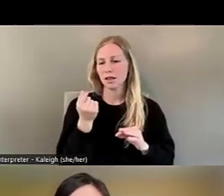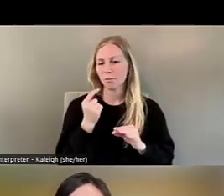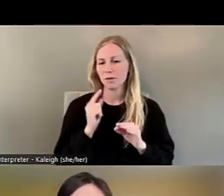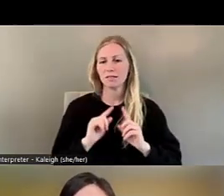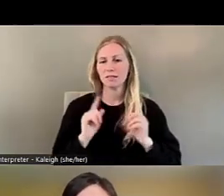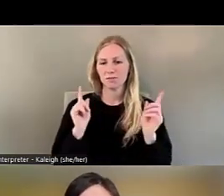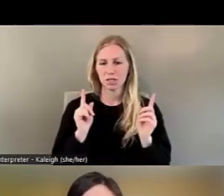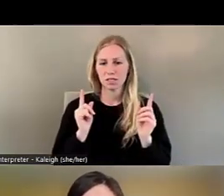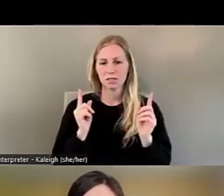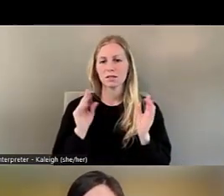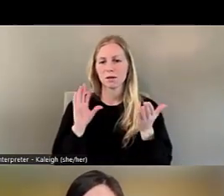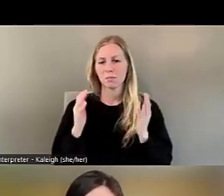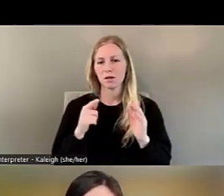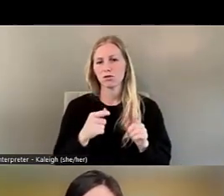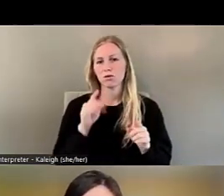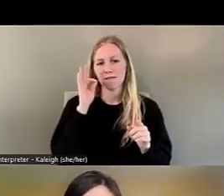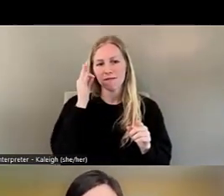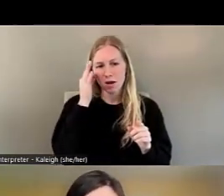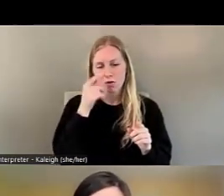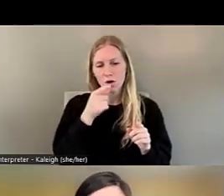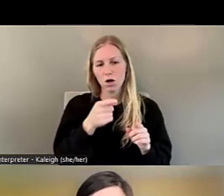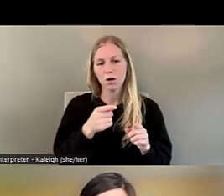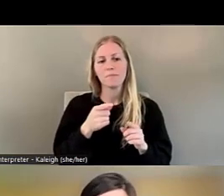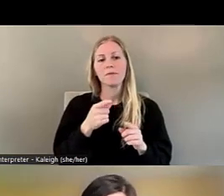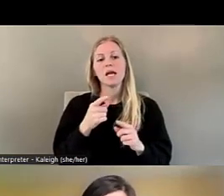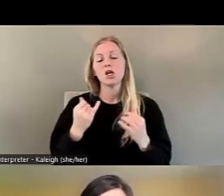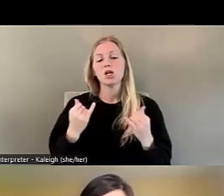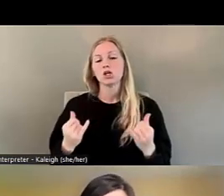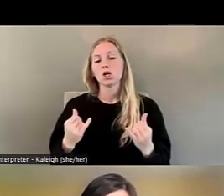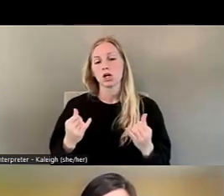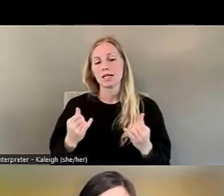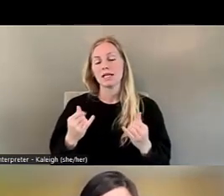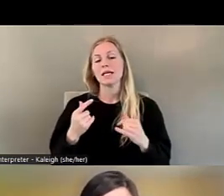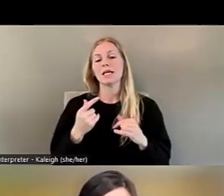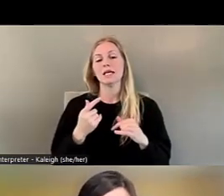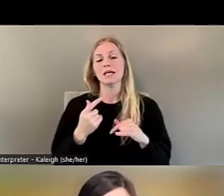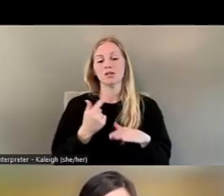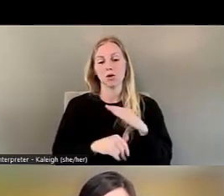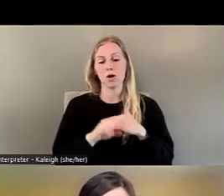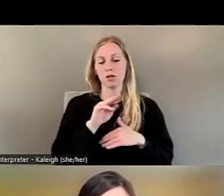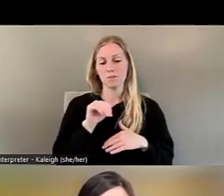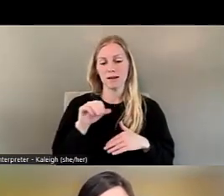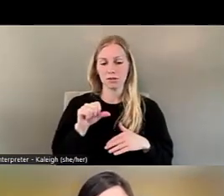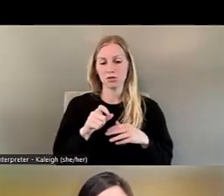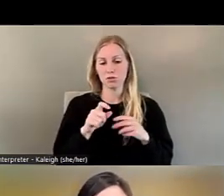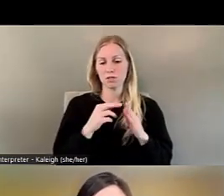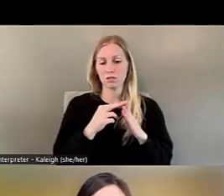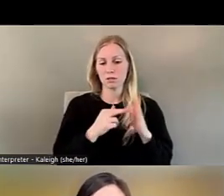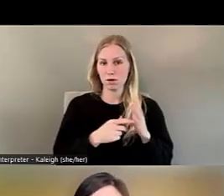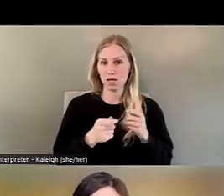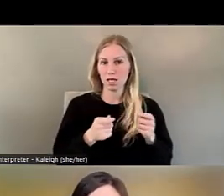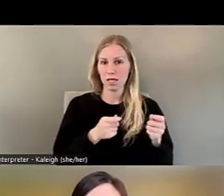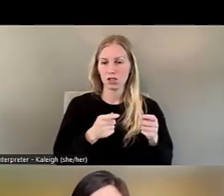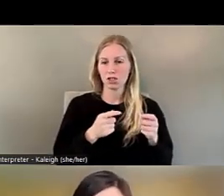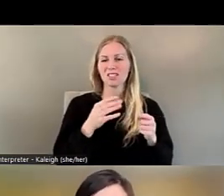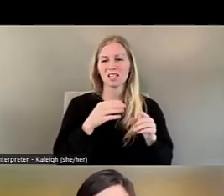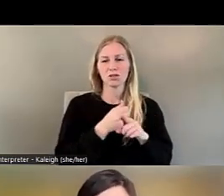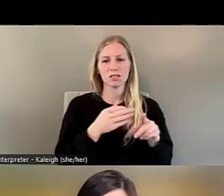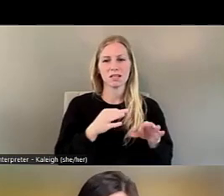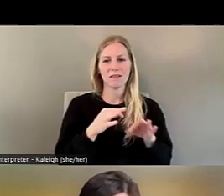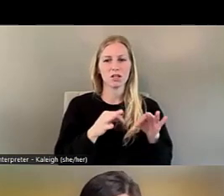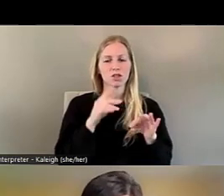definition. And there is currently under Massachusetts regulations, there is a definition of